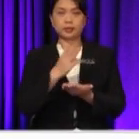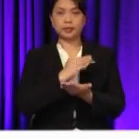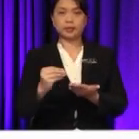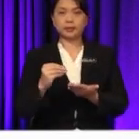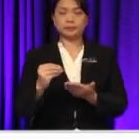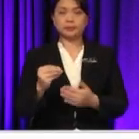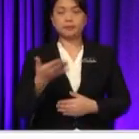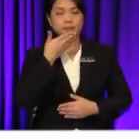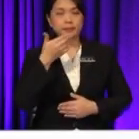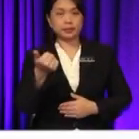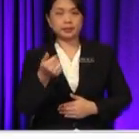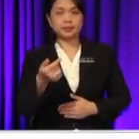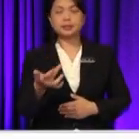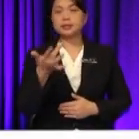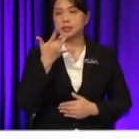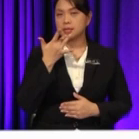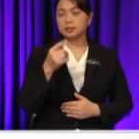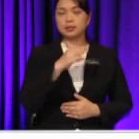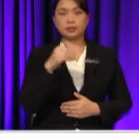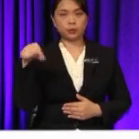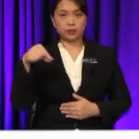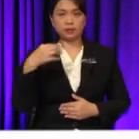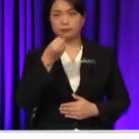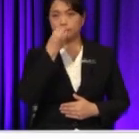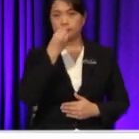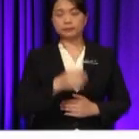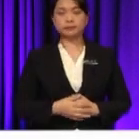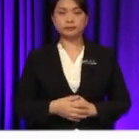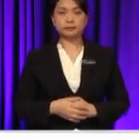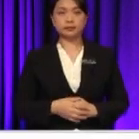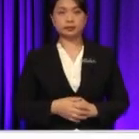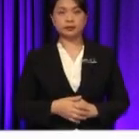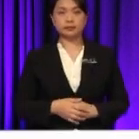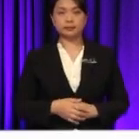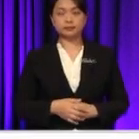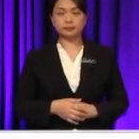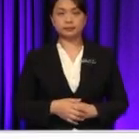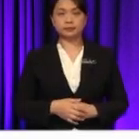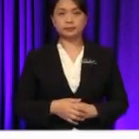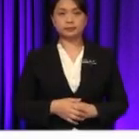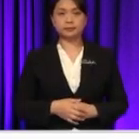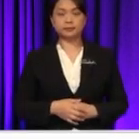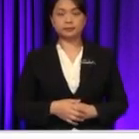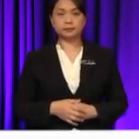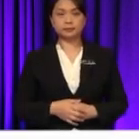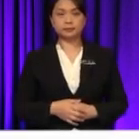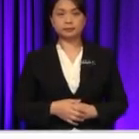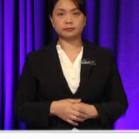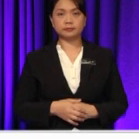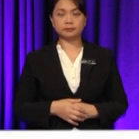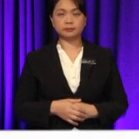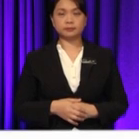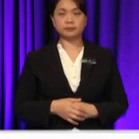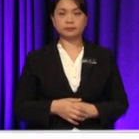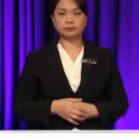gives better taste and quality food. I hope we can make it a good habit to eat at home so we can save up some money and spend quality time with family. So